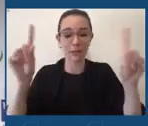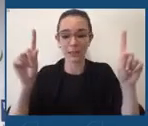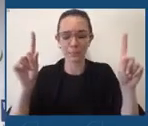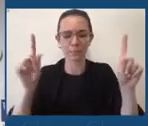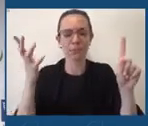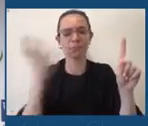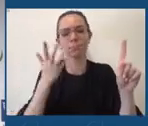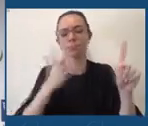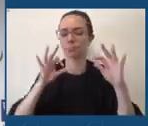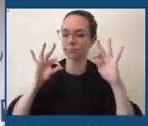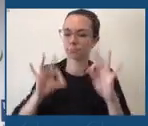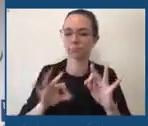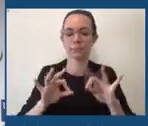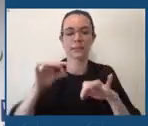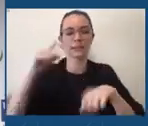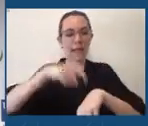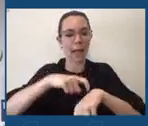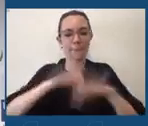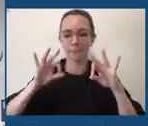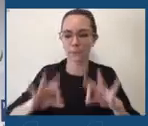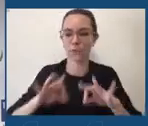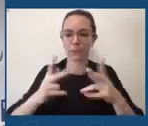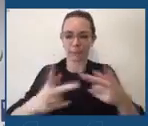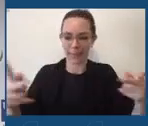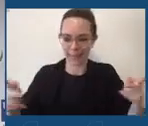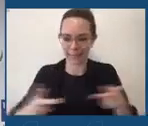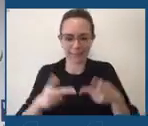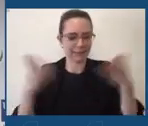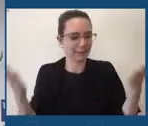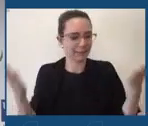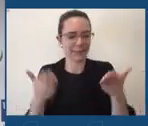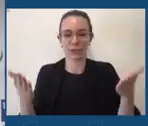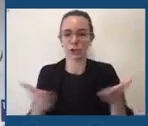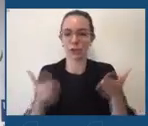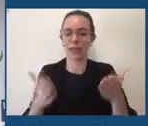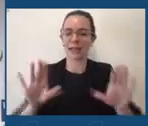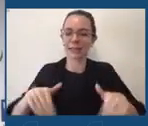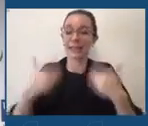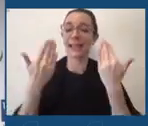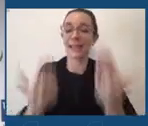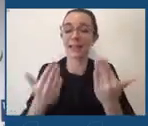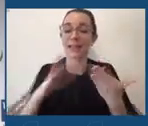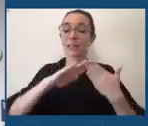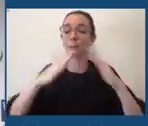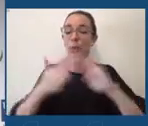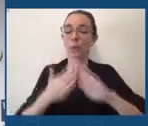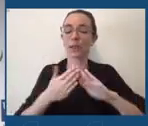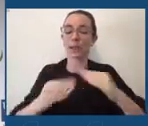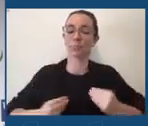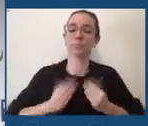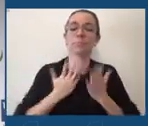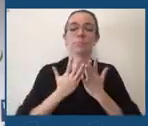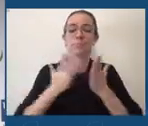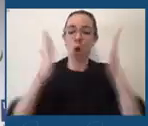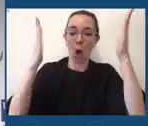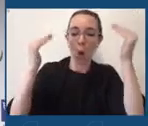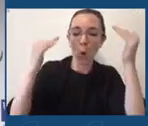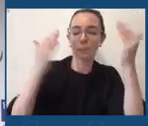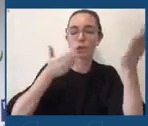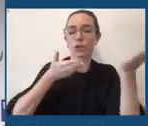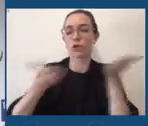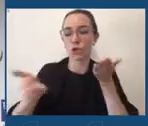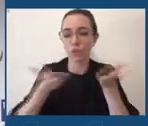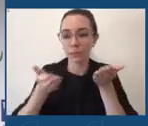more appropriate place than a place that has given this community hope and service and has